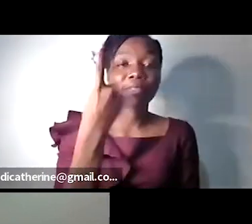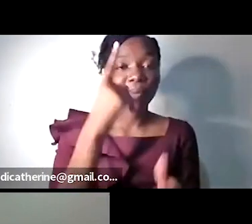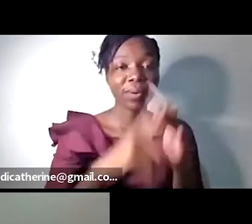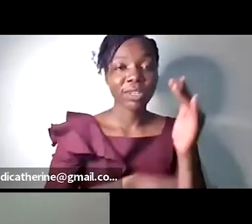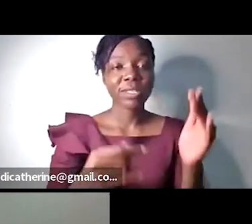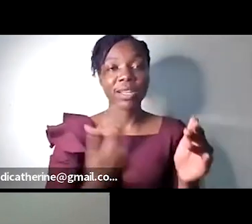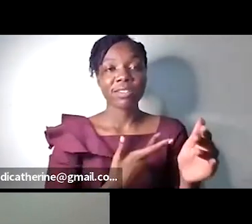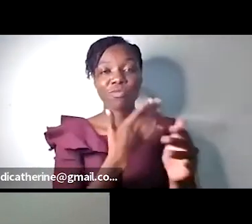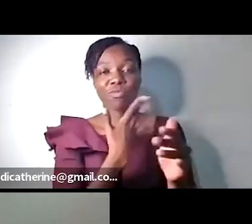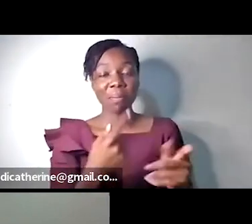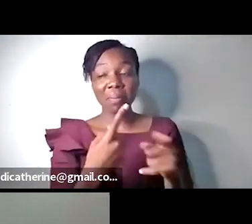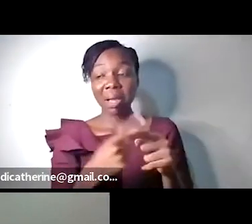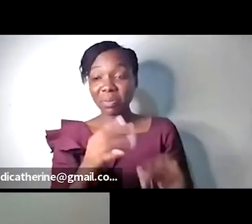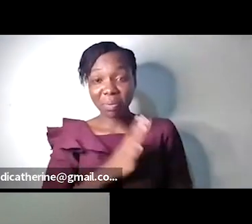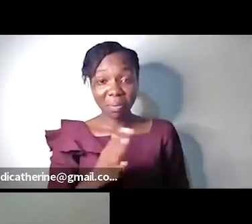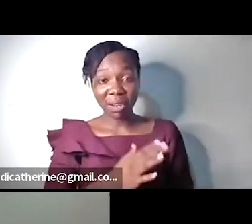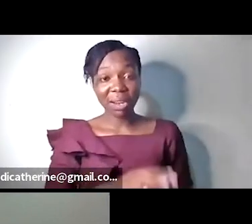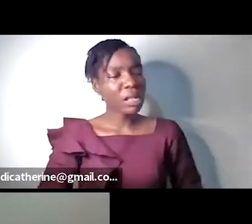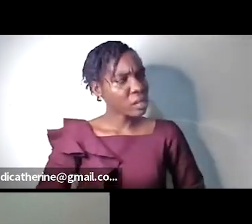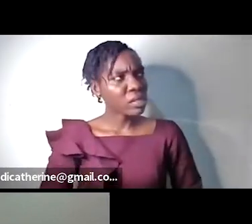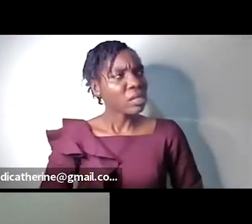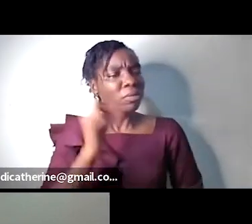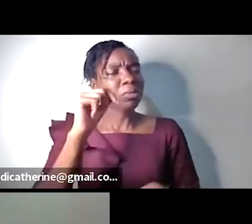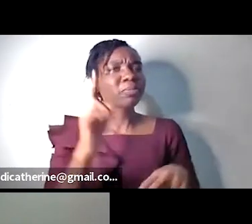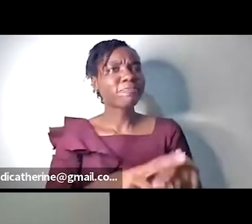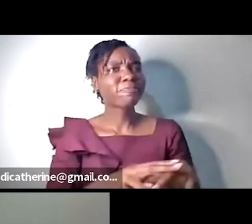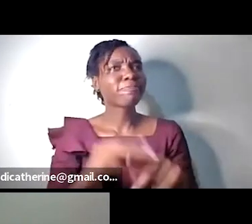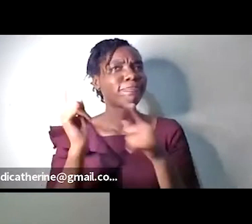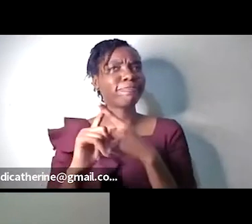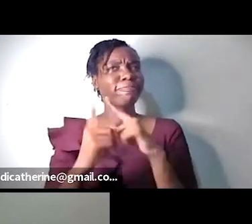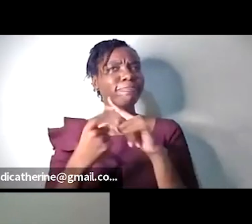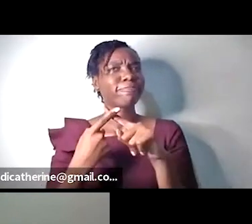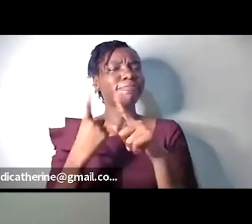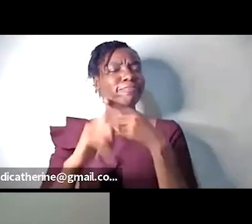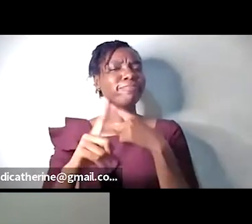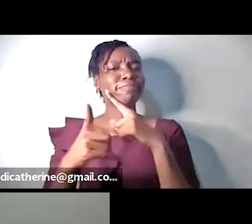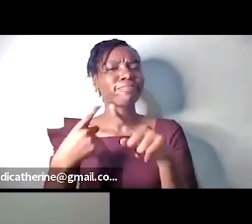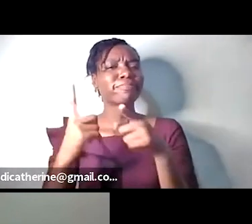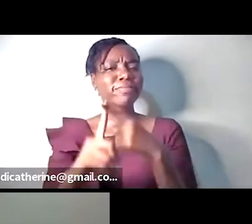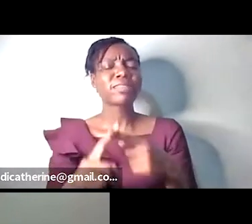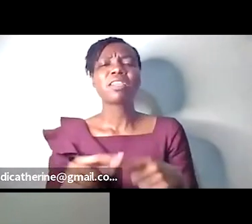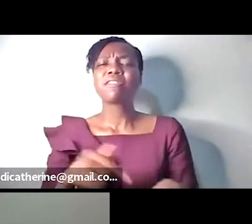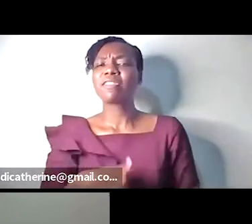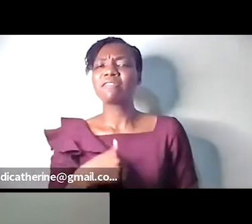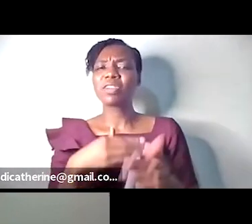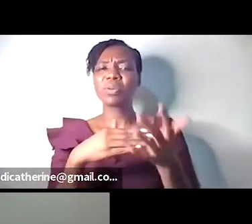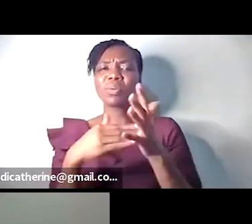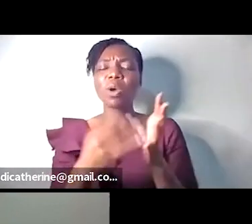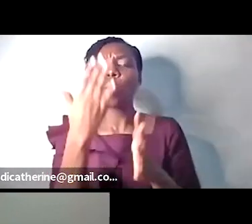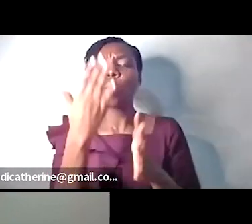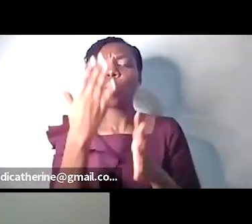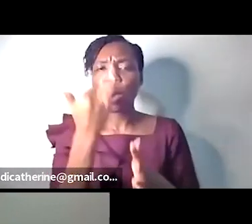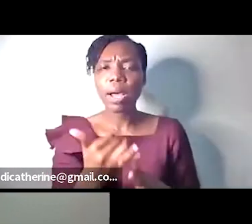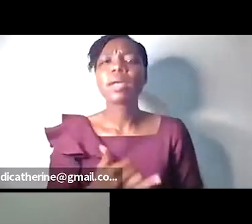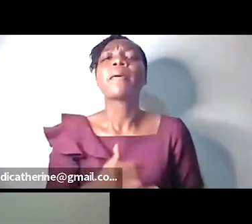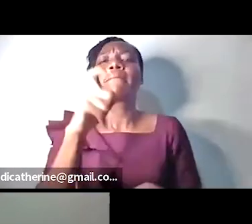woman will second guess herself. She will feel paralyzed because she needs 120%